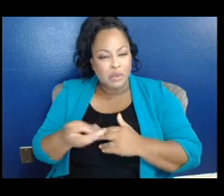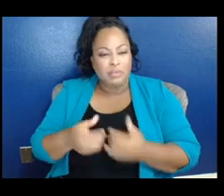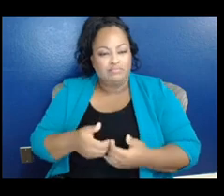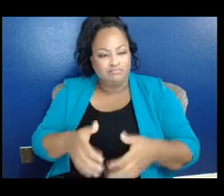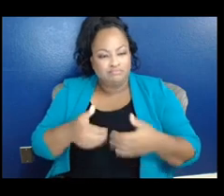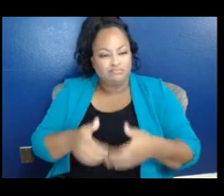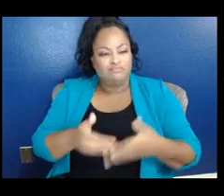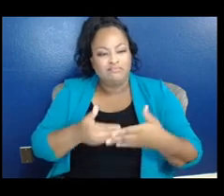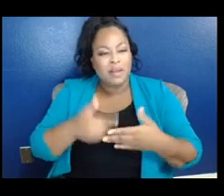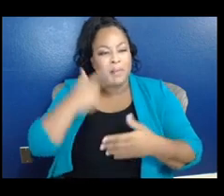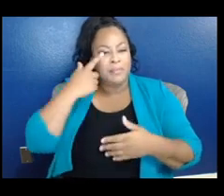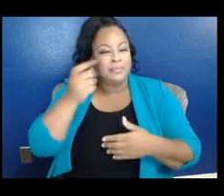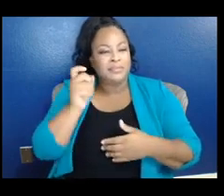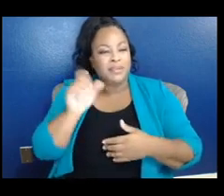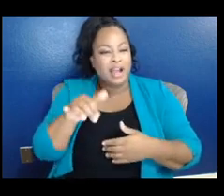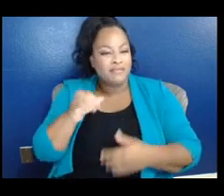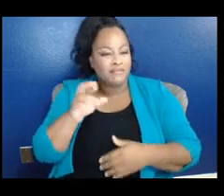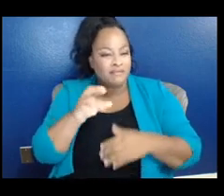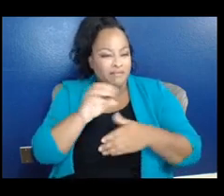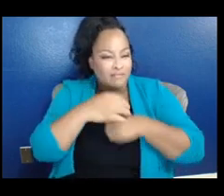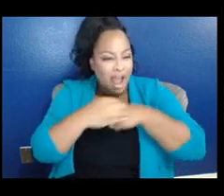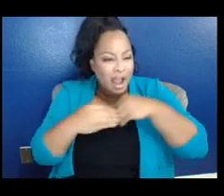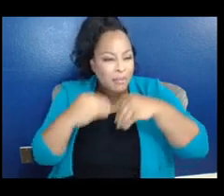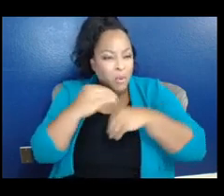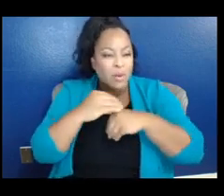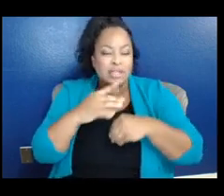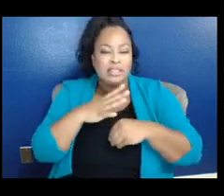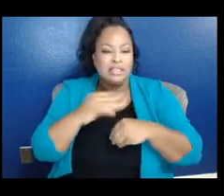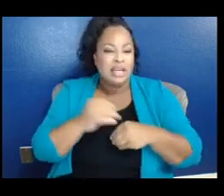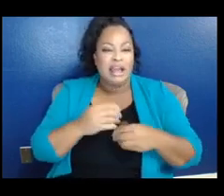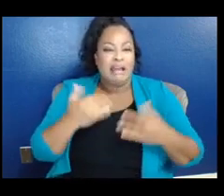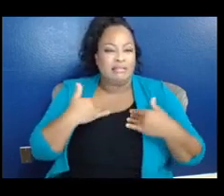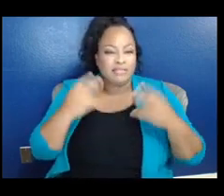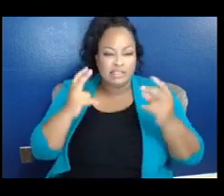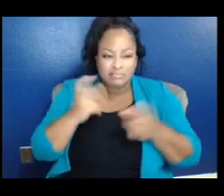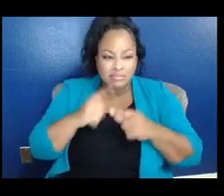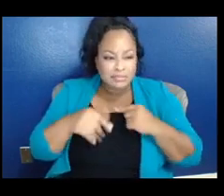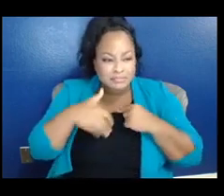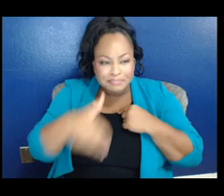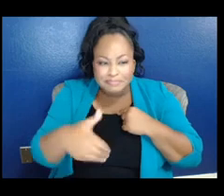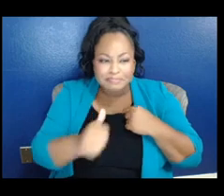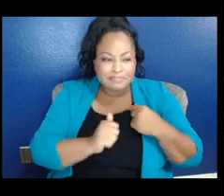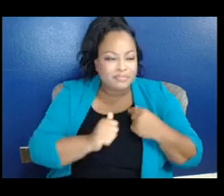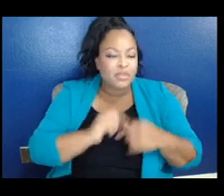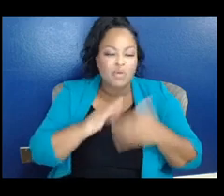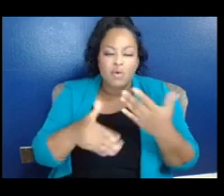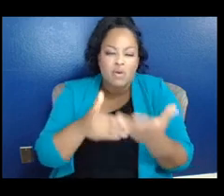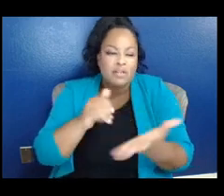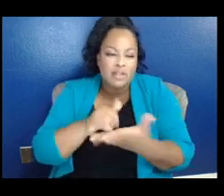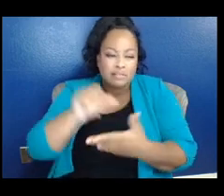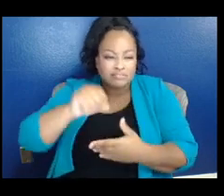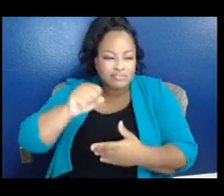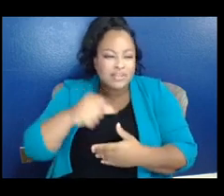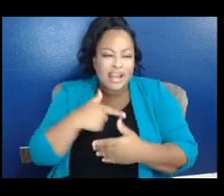of miscarriages due to fibroids and infertility issues, you know, all of